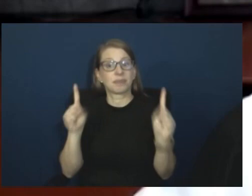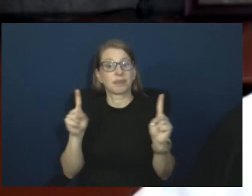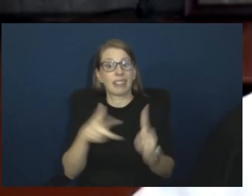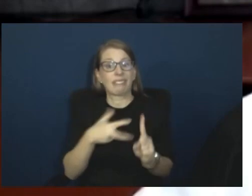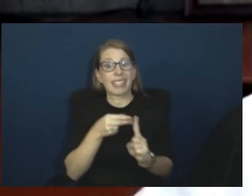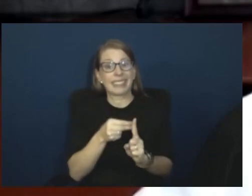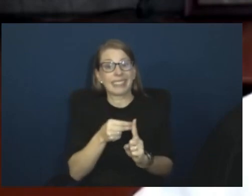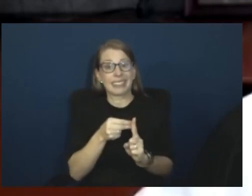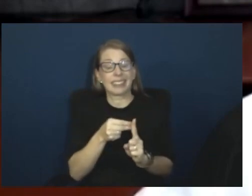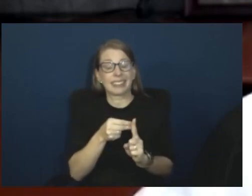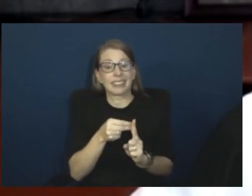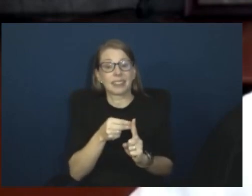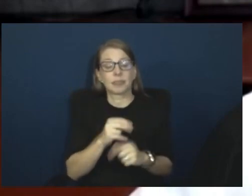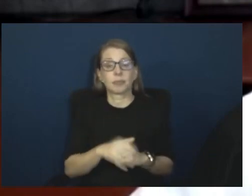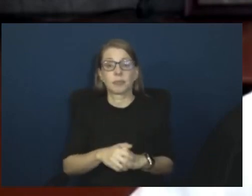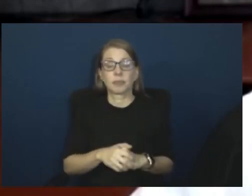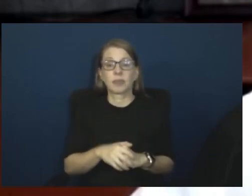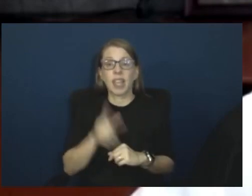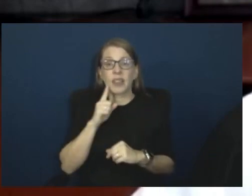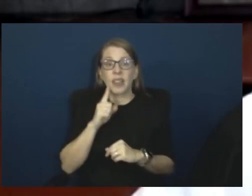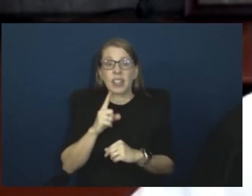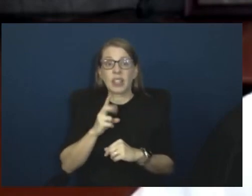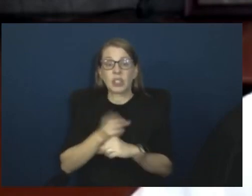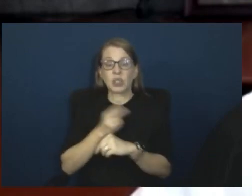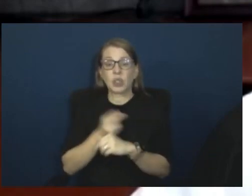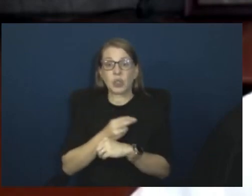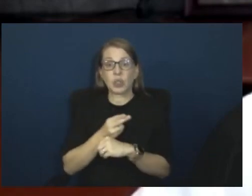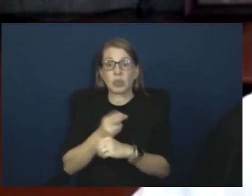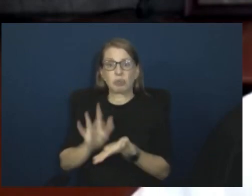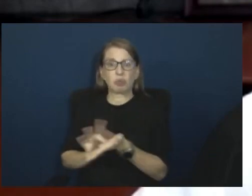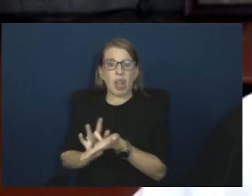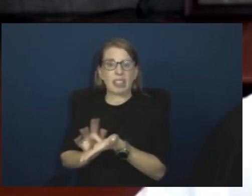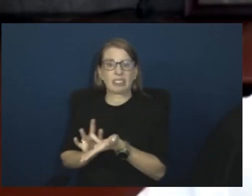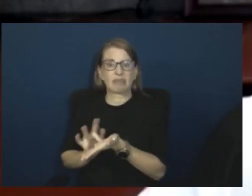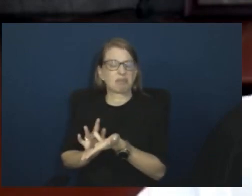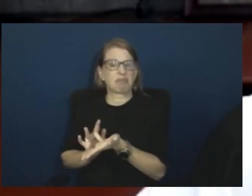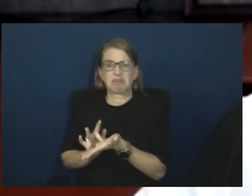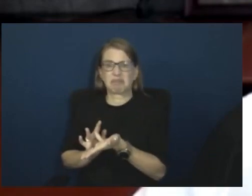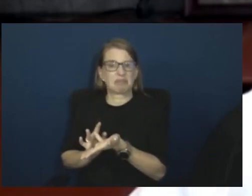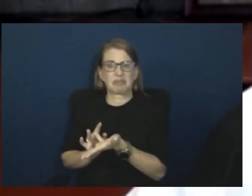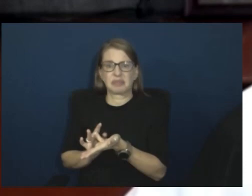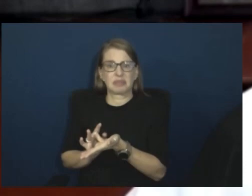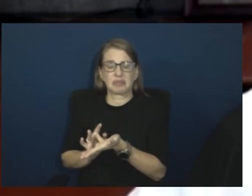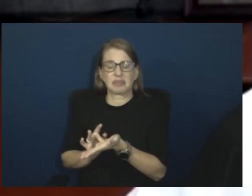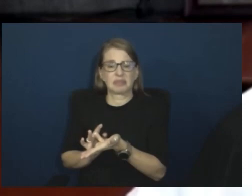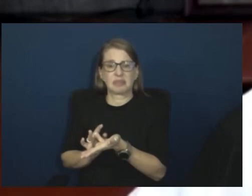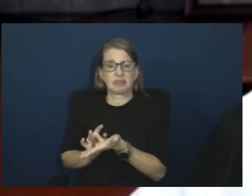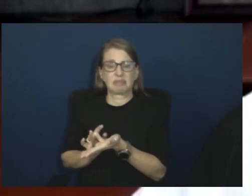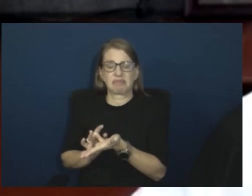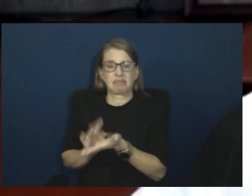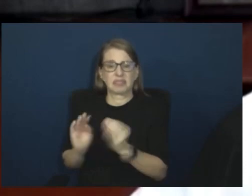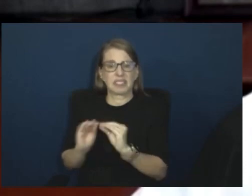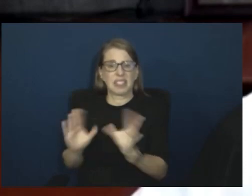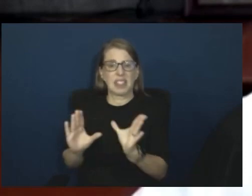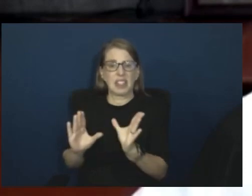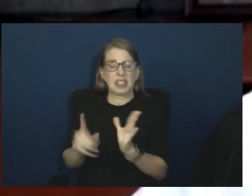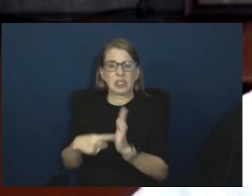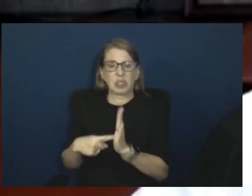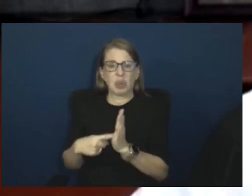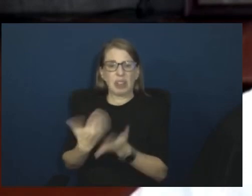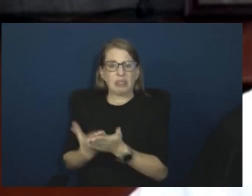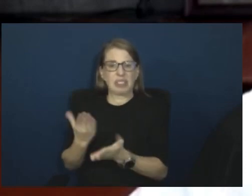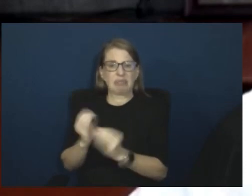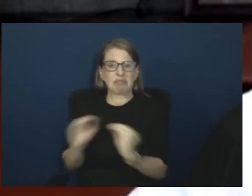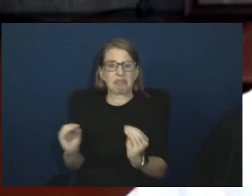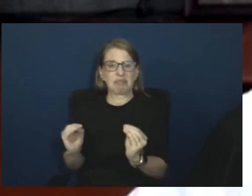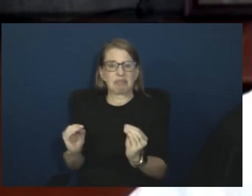vaccine. I think instead using a drug which has no clearly shown efficacy